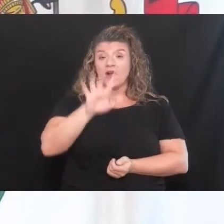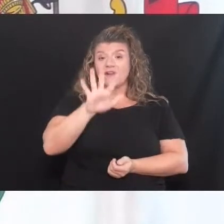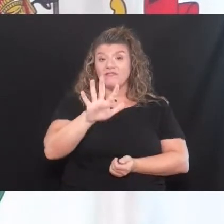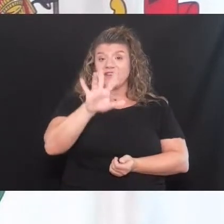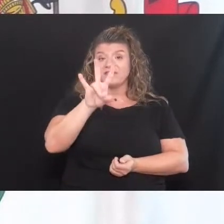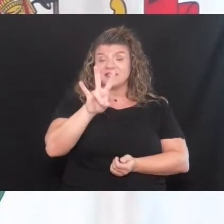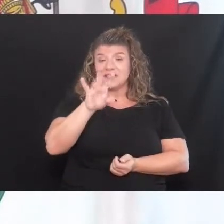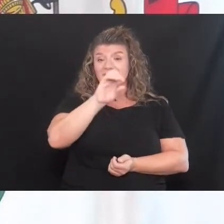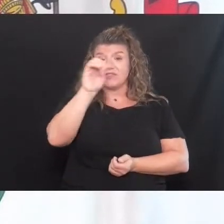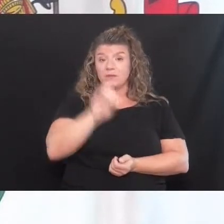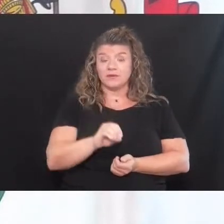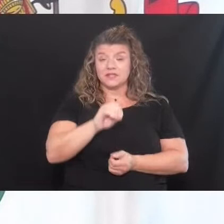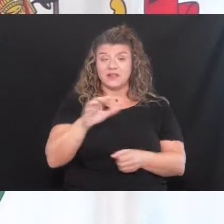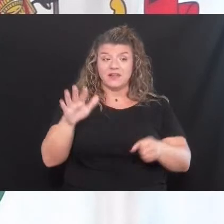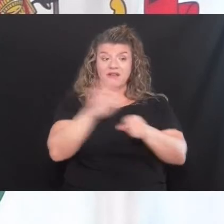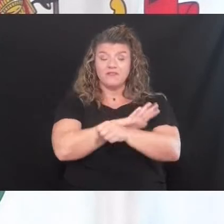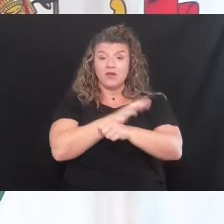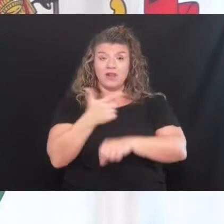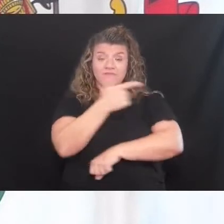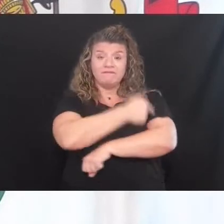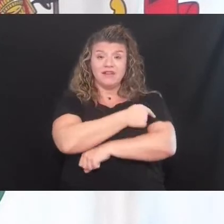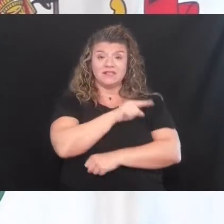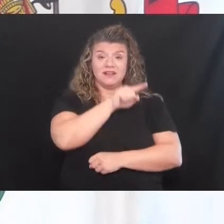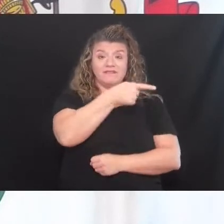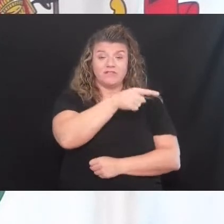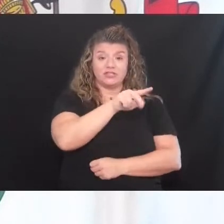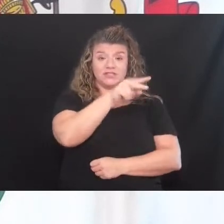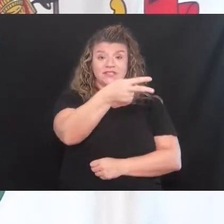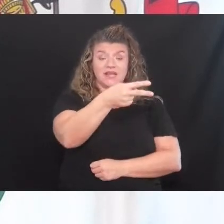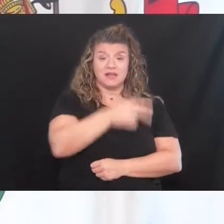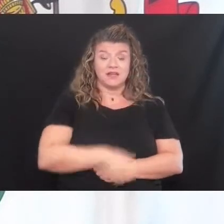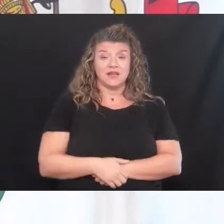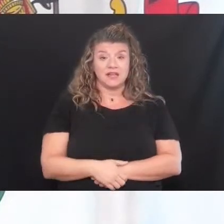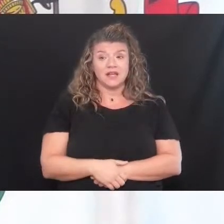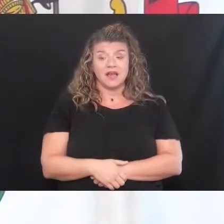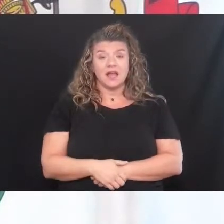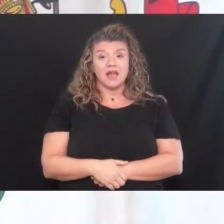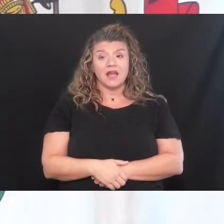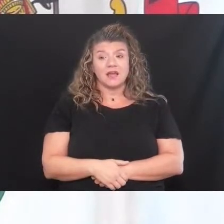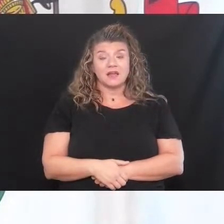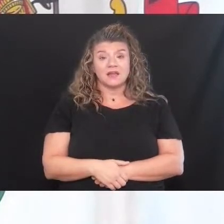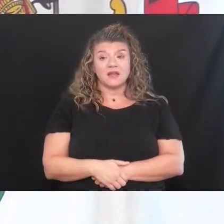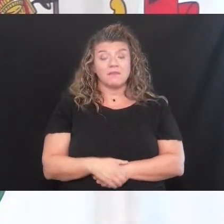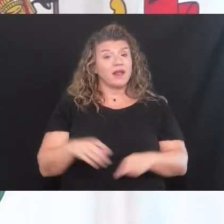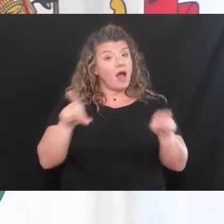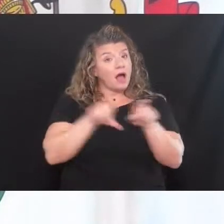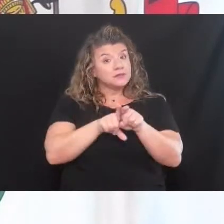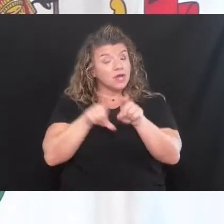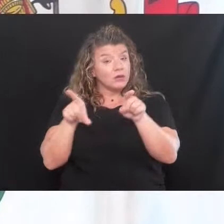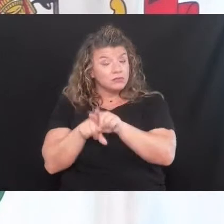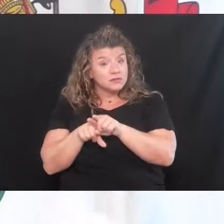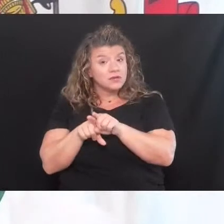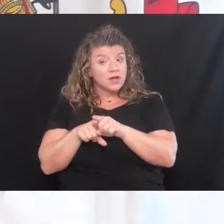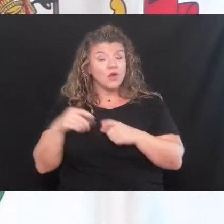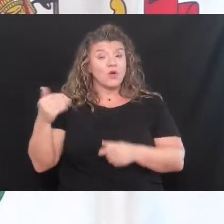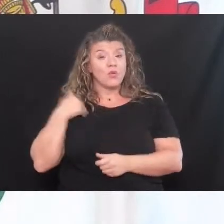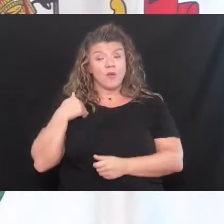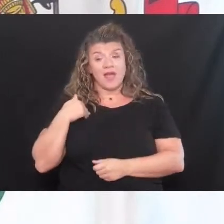57% fully vaccinated, that's first and second shots, but we absolutely, at the same time, we've